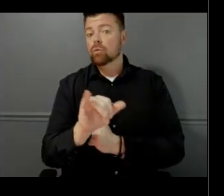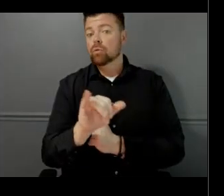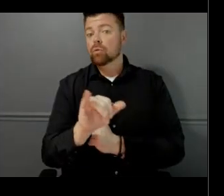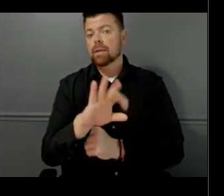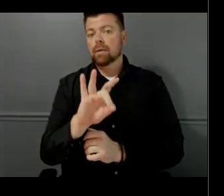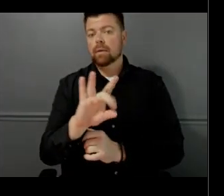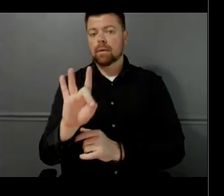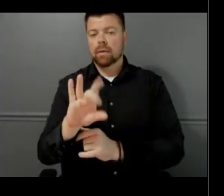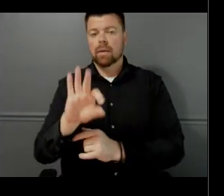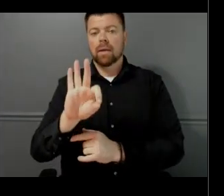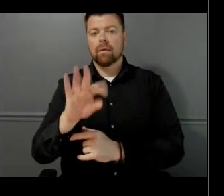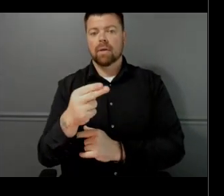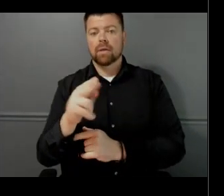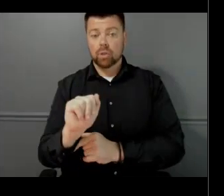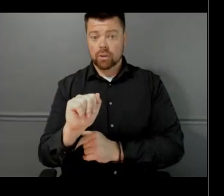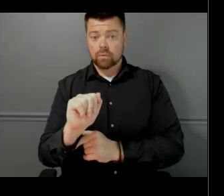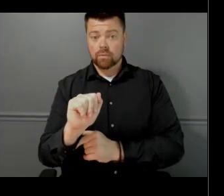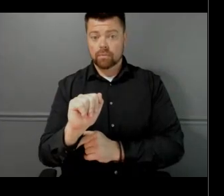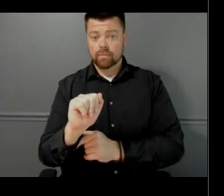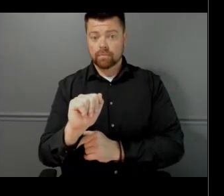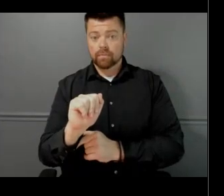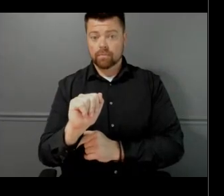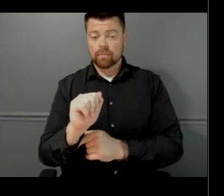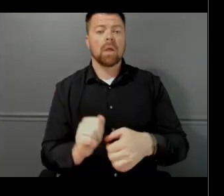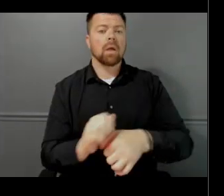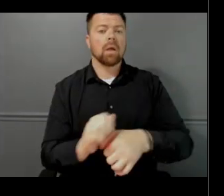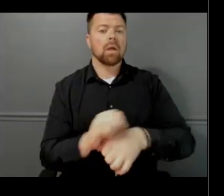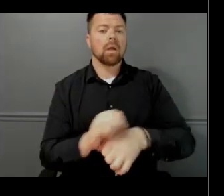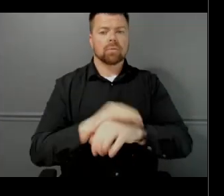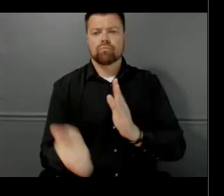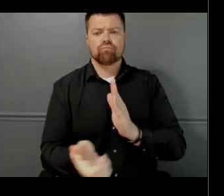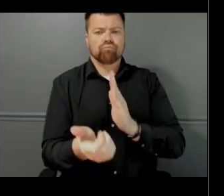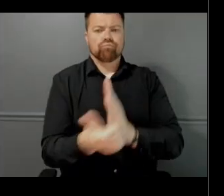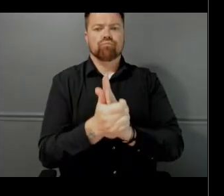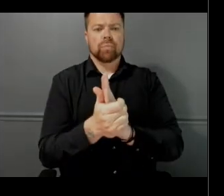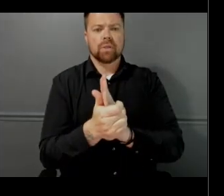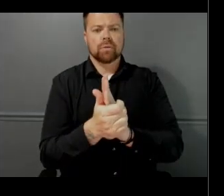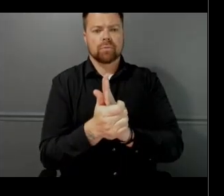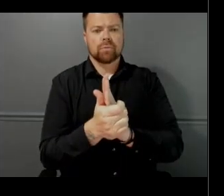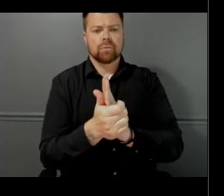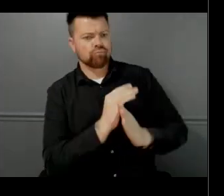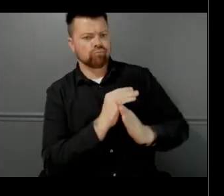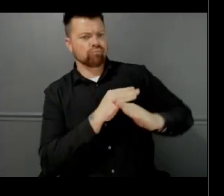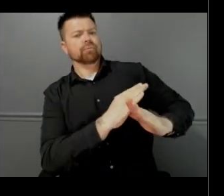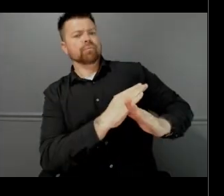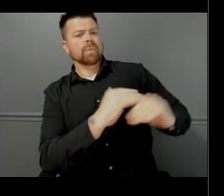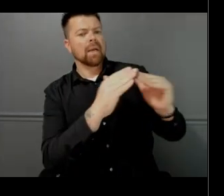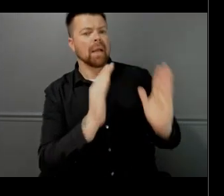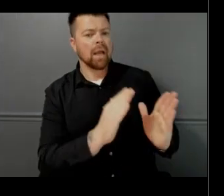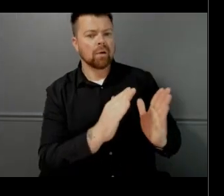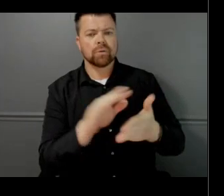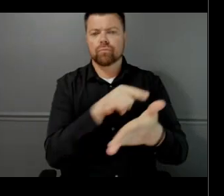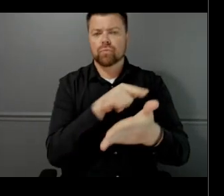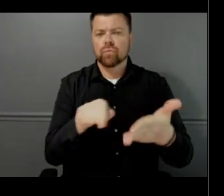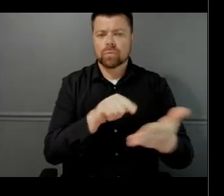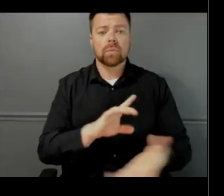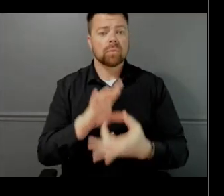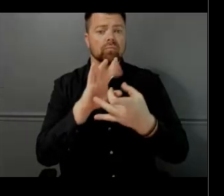in 1988, FHA coverage was amended to prohibit housing